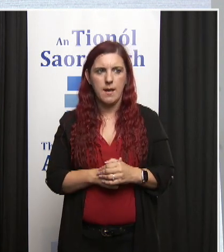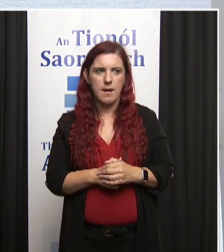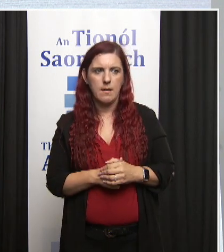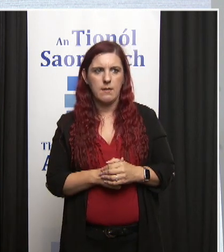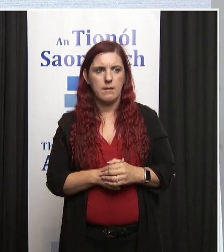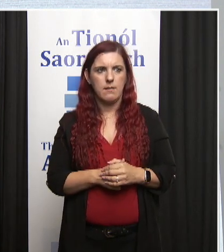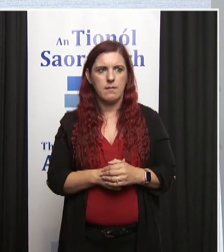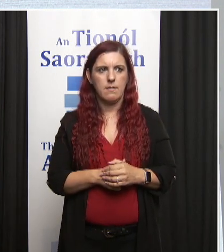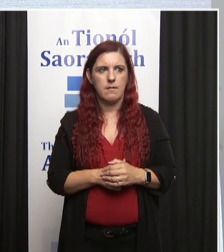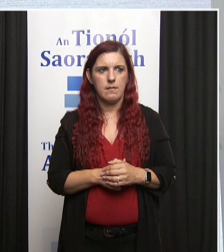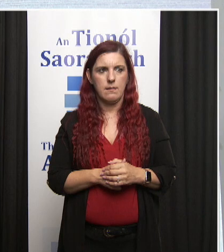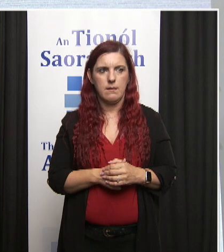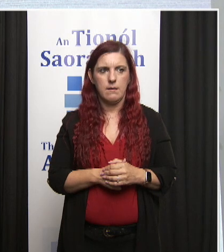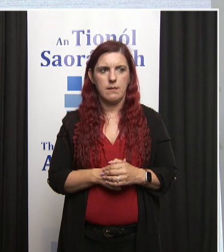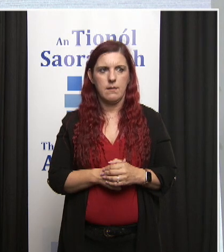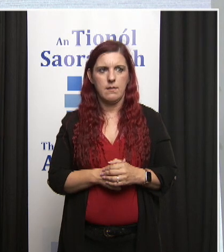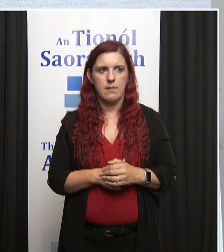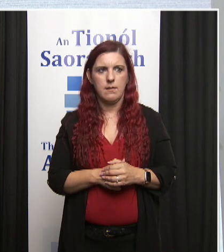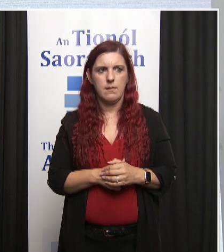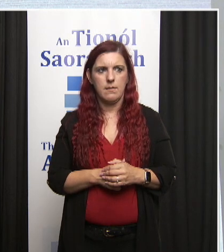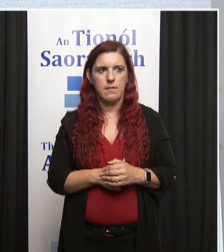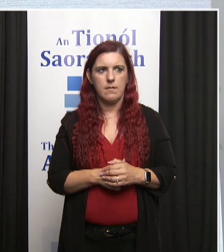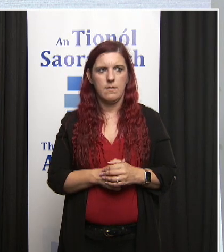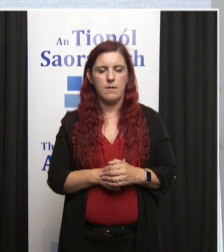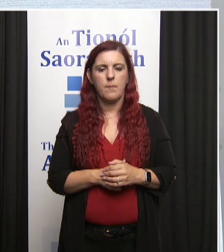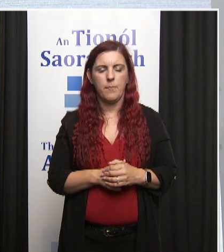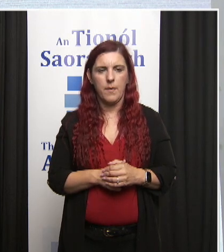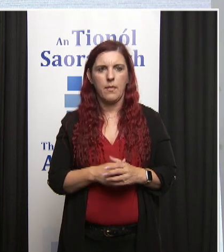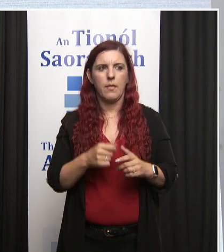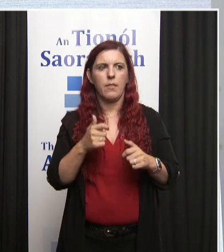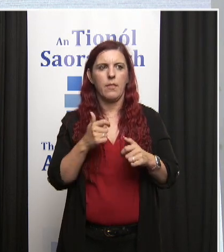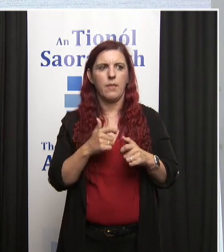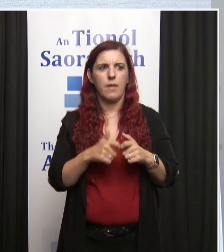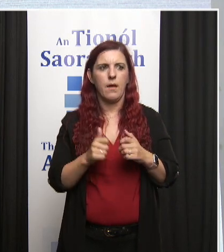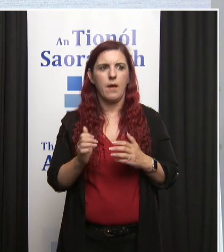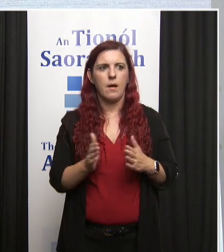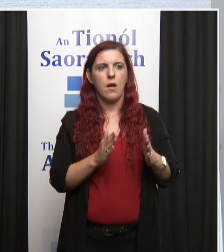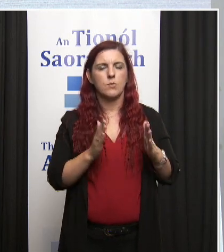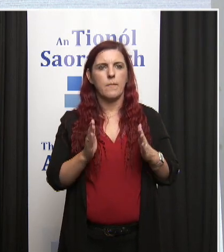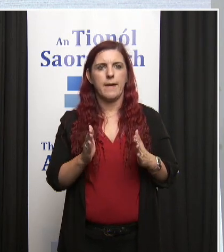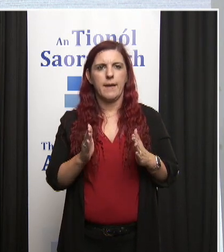I think that's that one. And then on to the